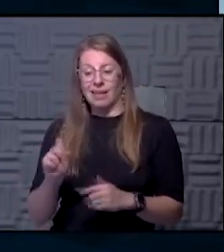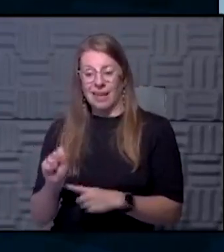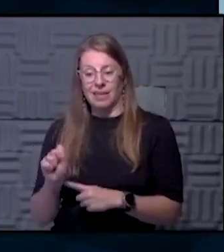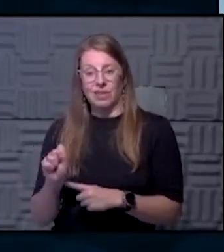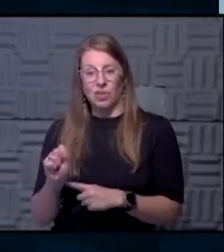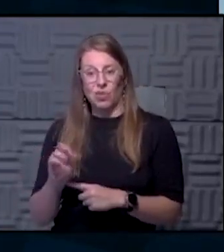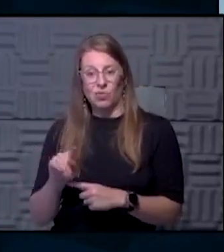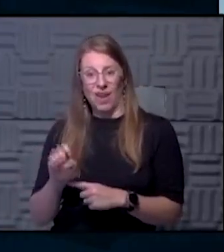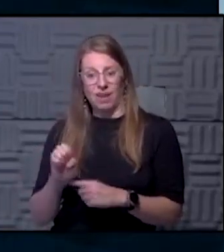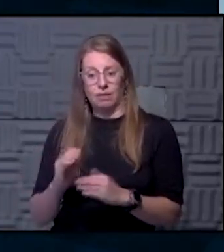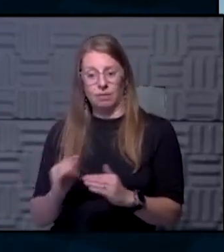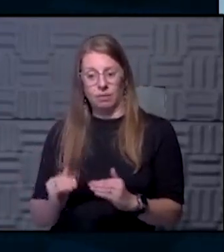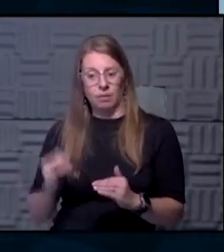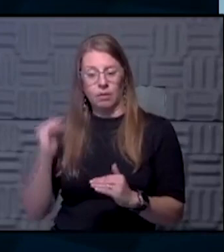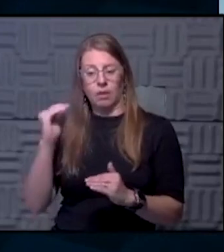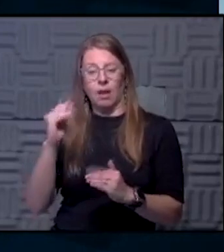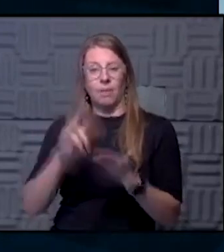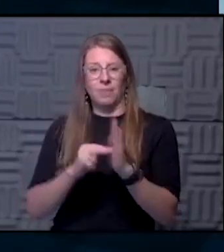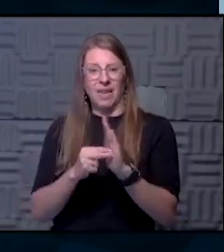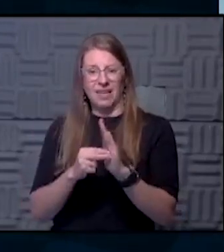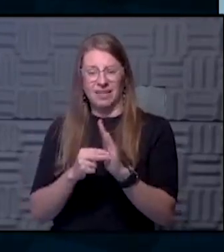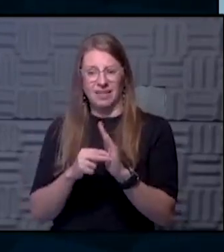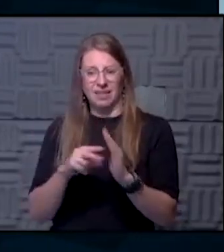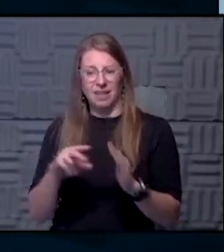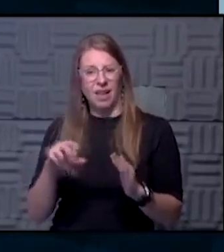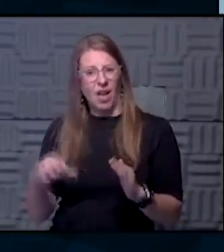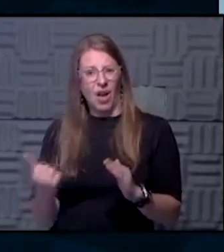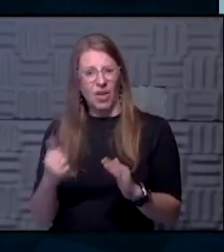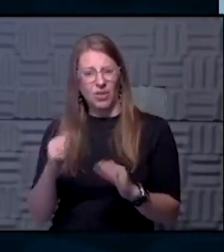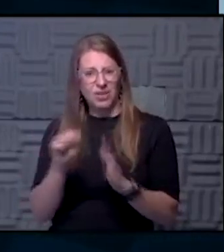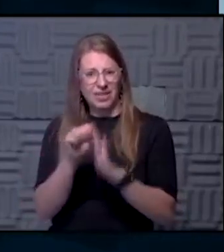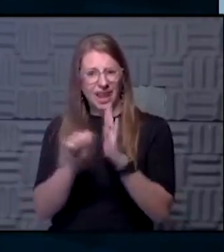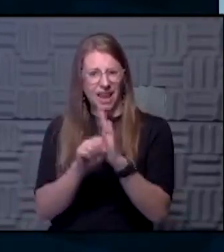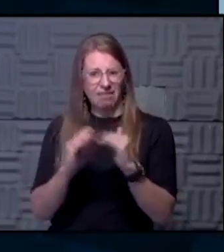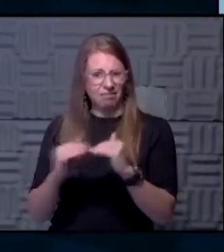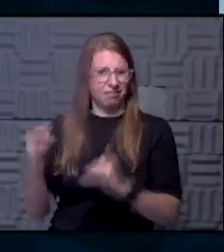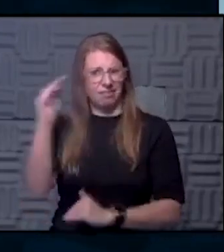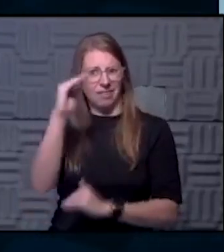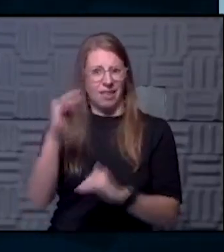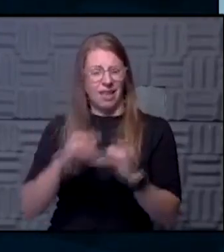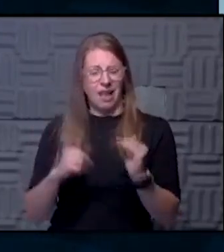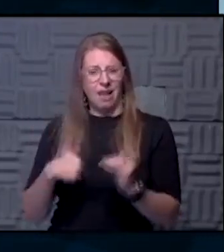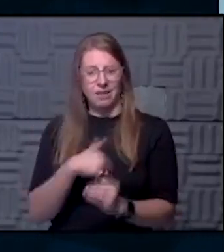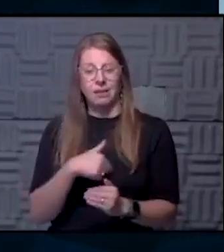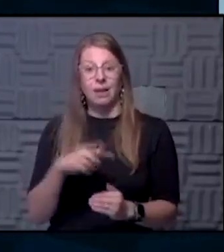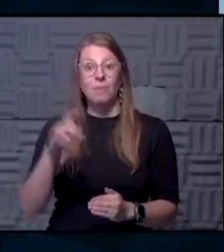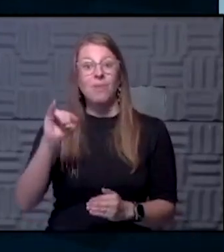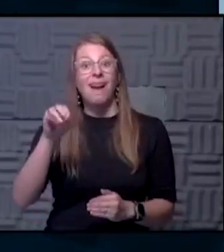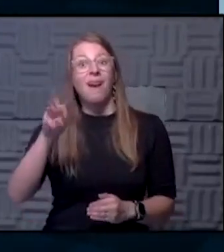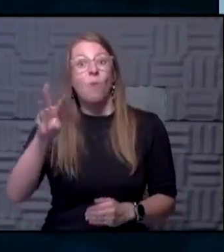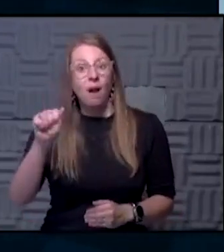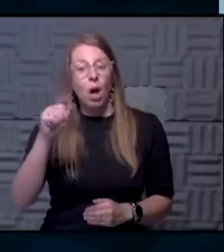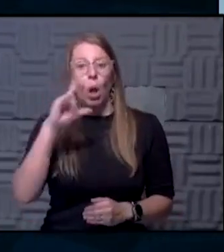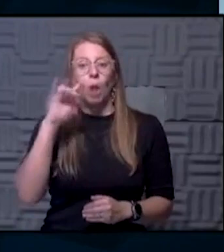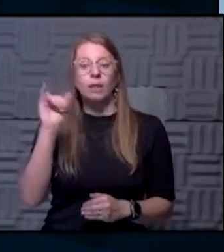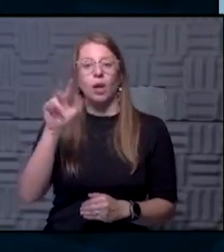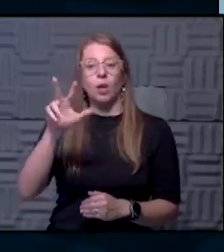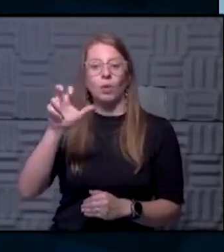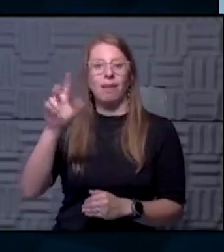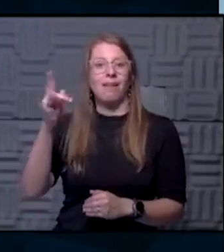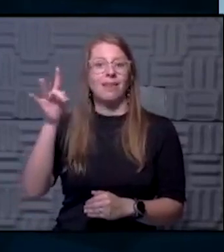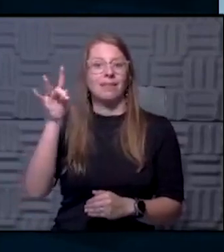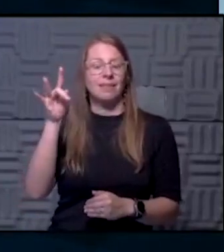less likely any other state will be that much higher than us. But Iowa happens to have, it looks like